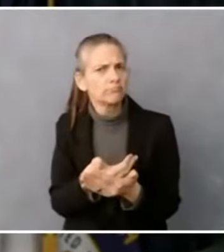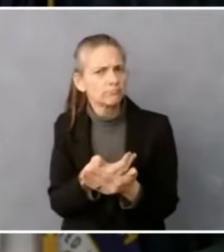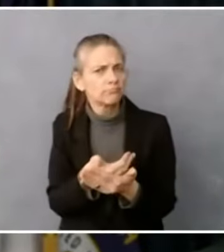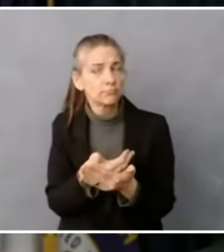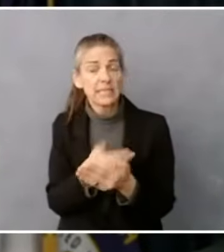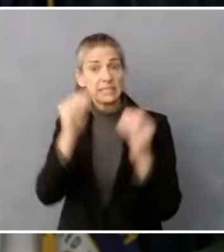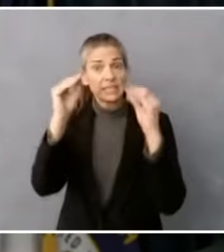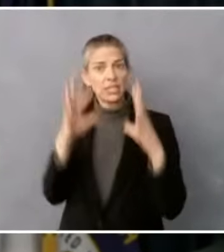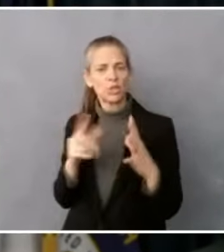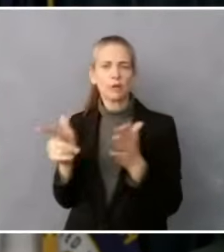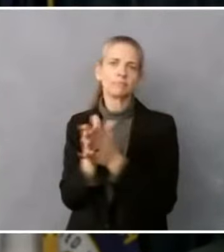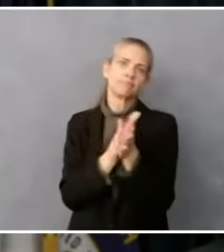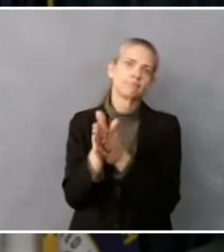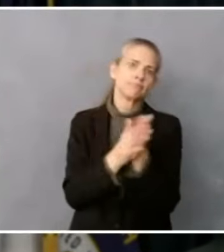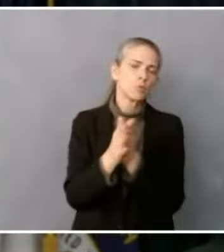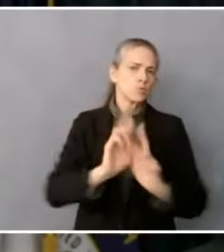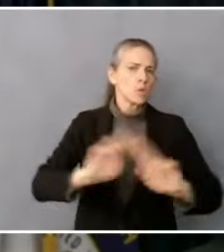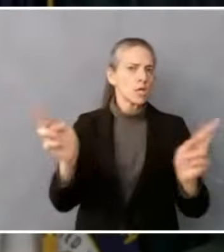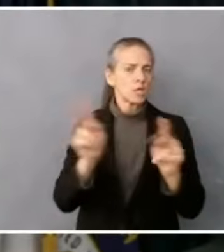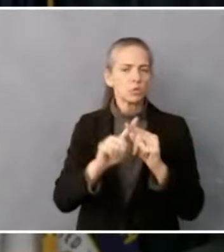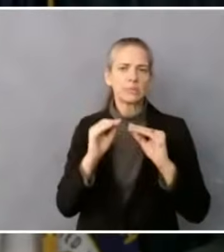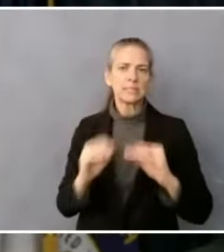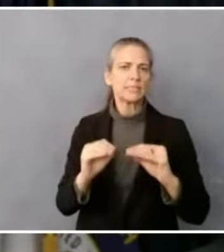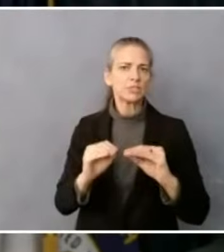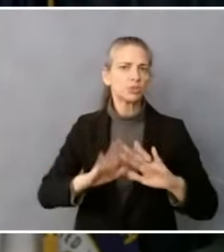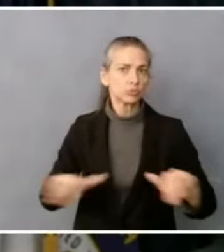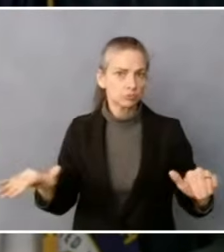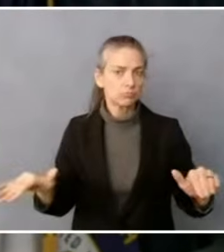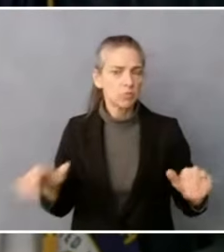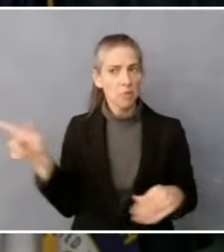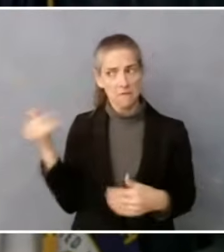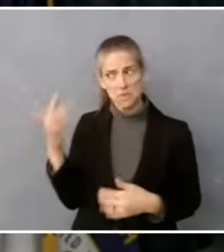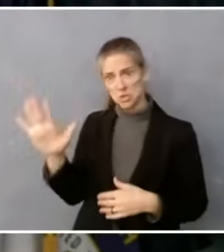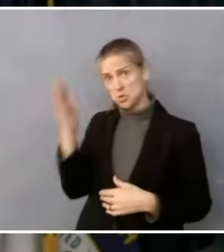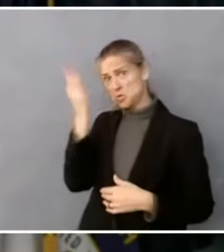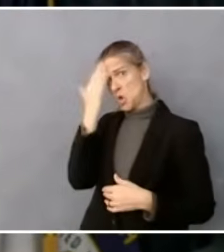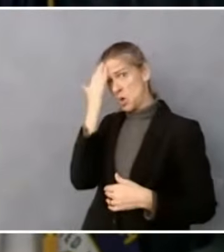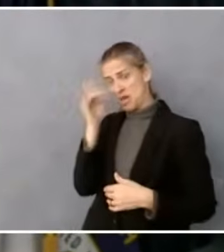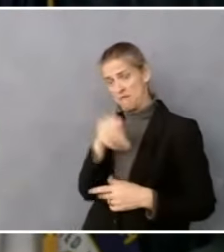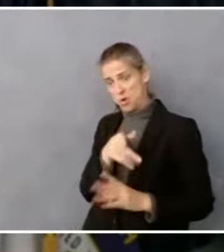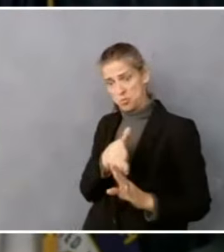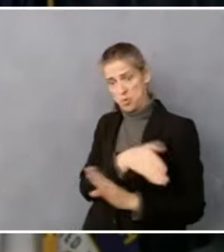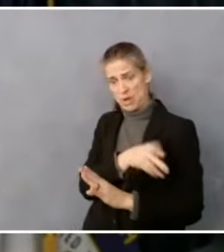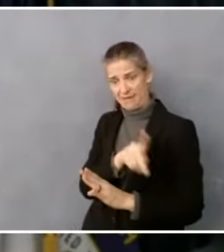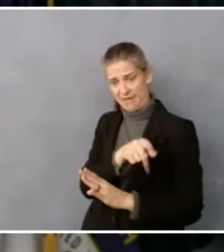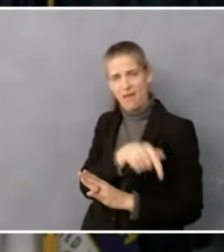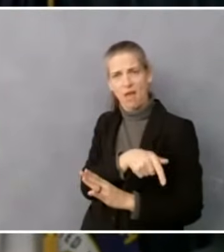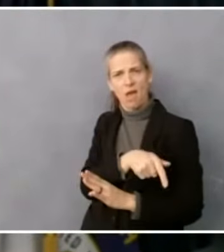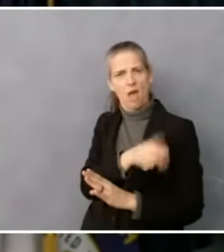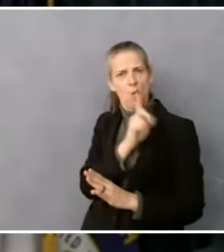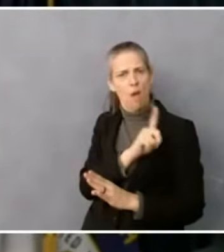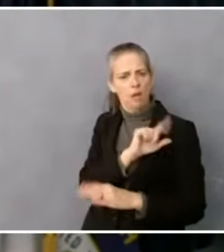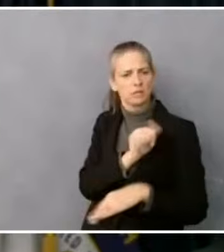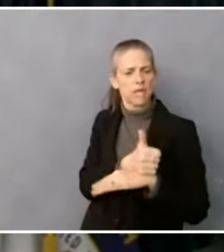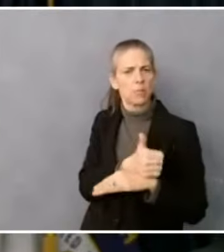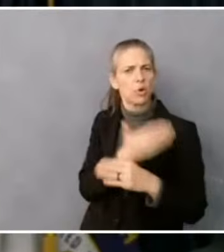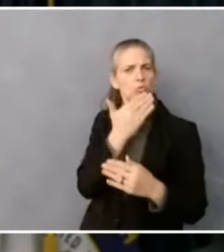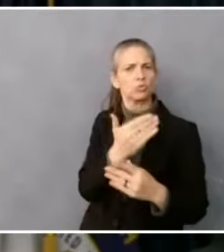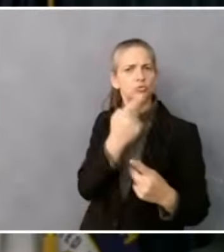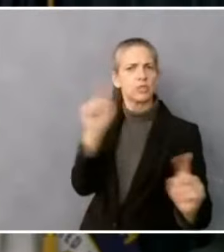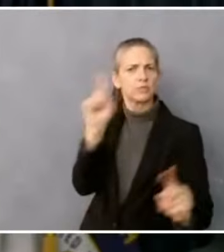teach these youngest learners. They know a head start sets a child up for long-term success.